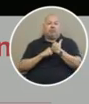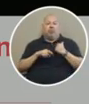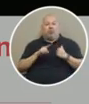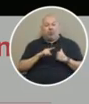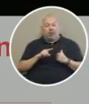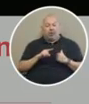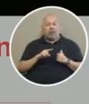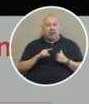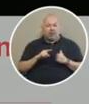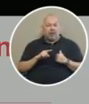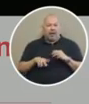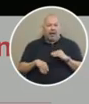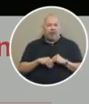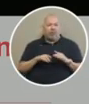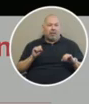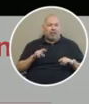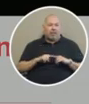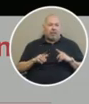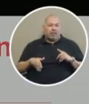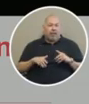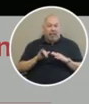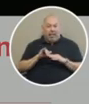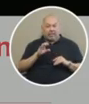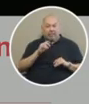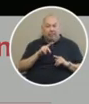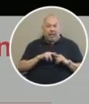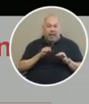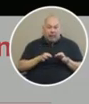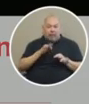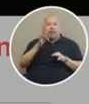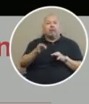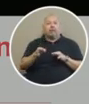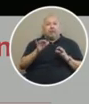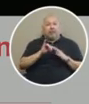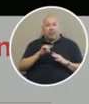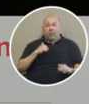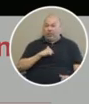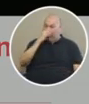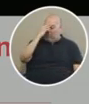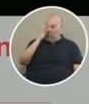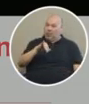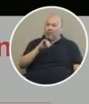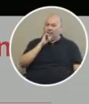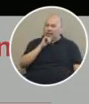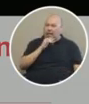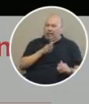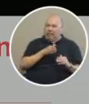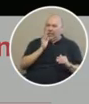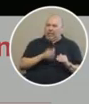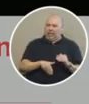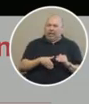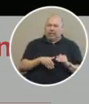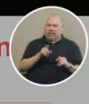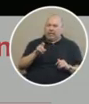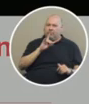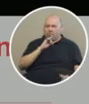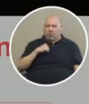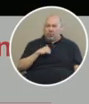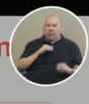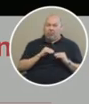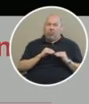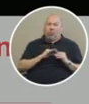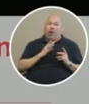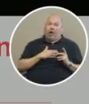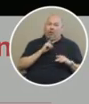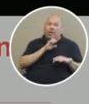of expanding their ability to bring up that supply and extend that. We know that this is not the end of the need. Rather, it is